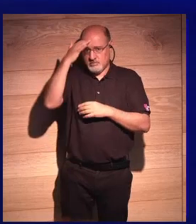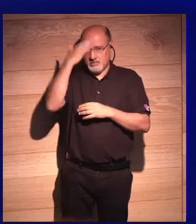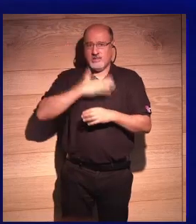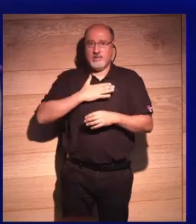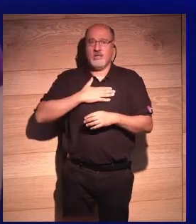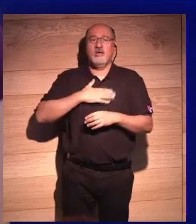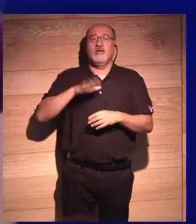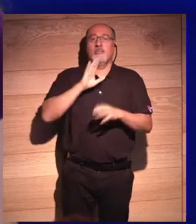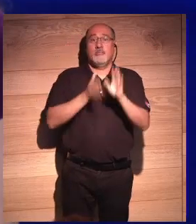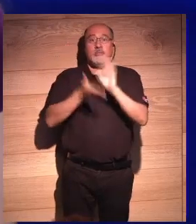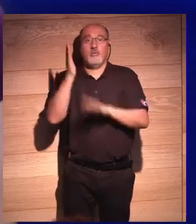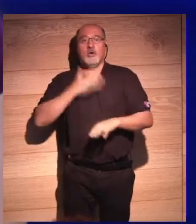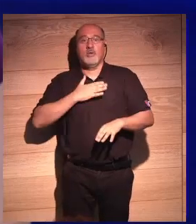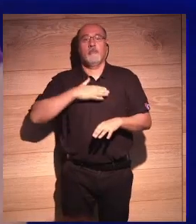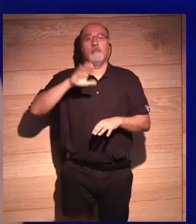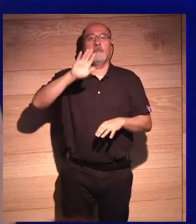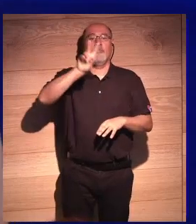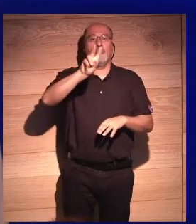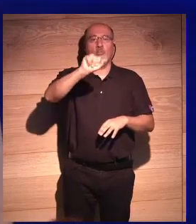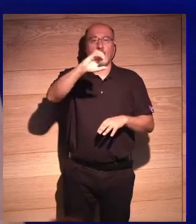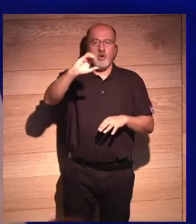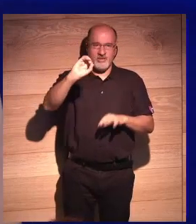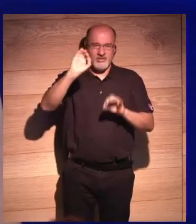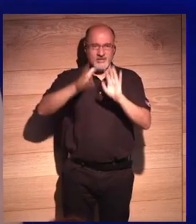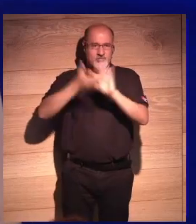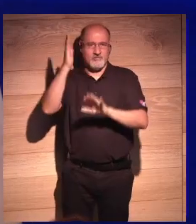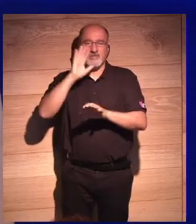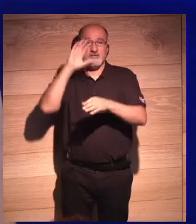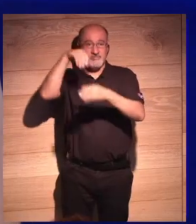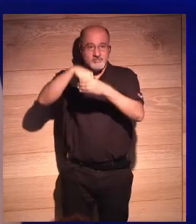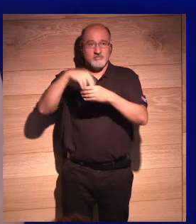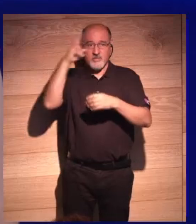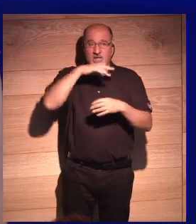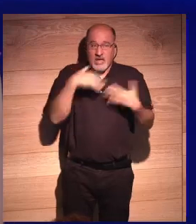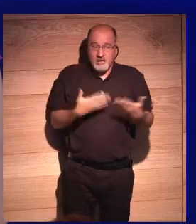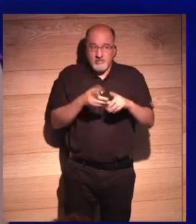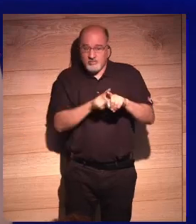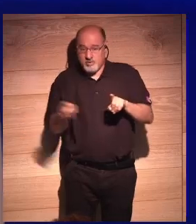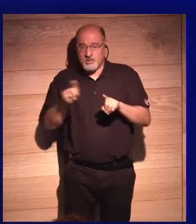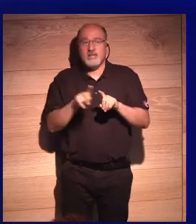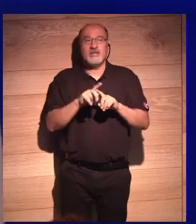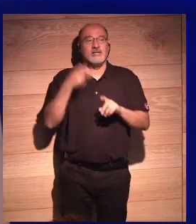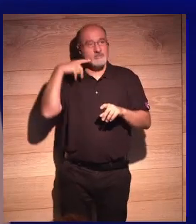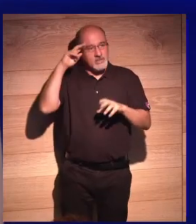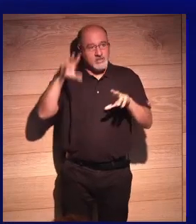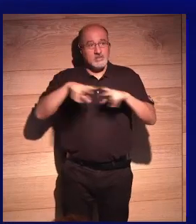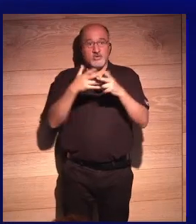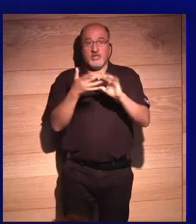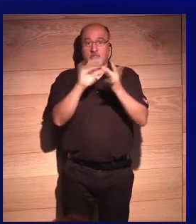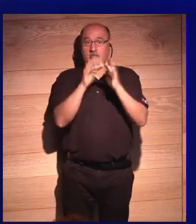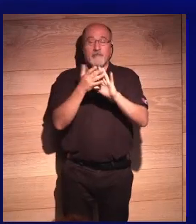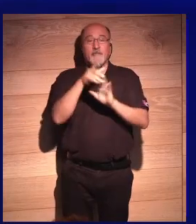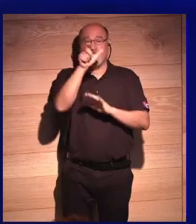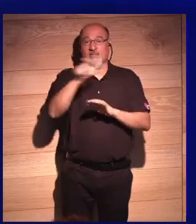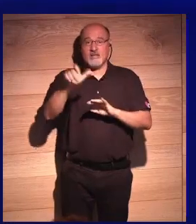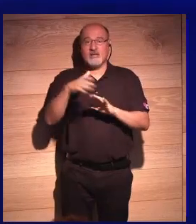Well, my dream was devoid, zero latency here in Madrid. And I think that